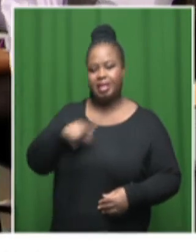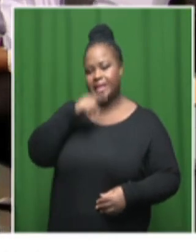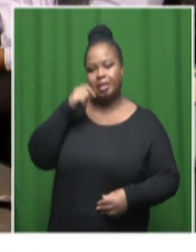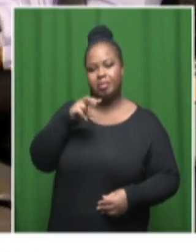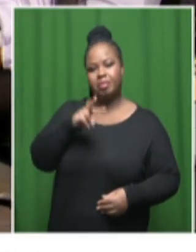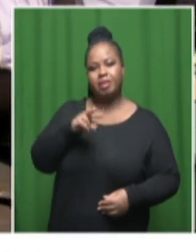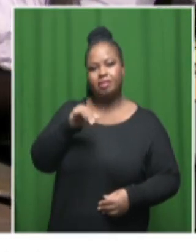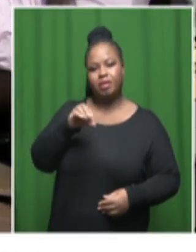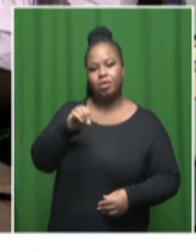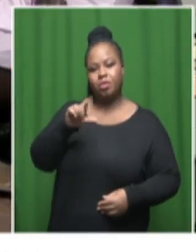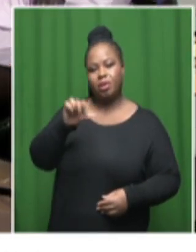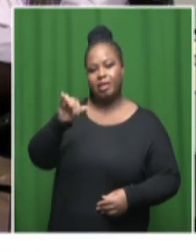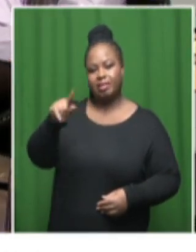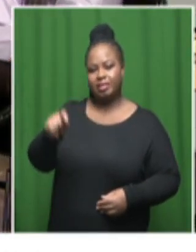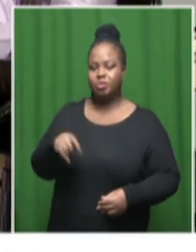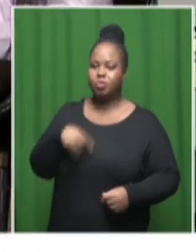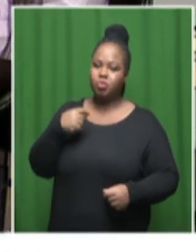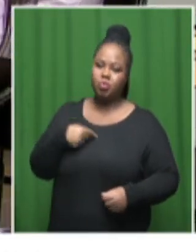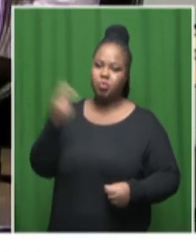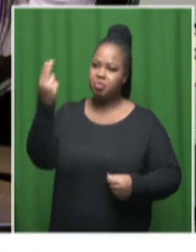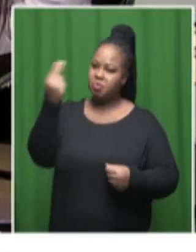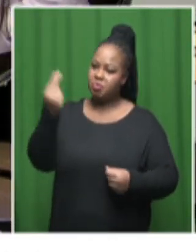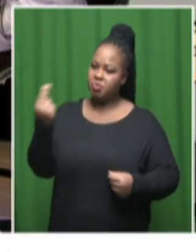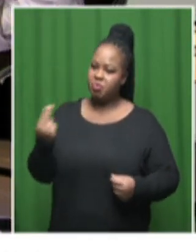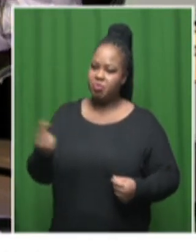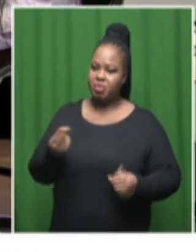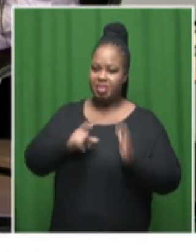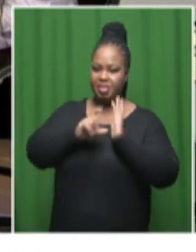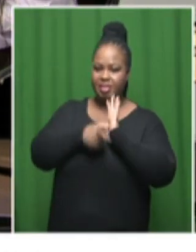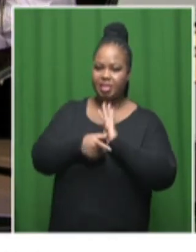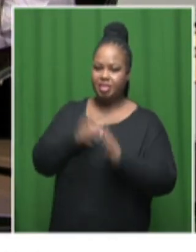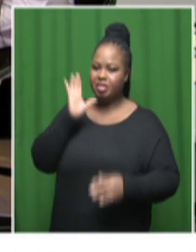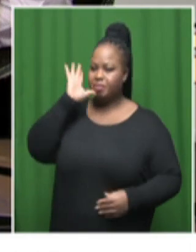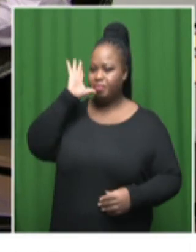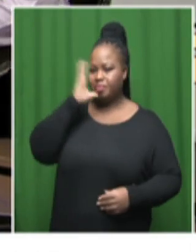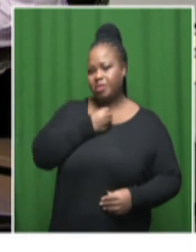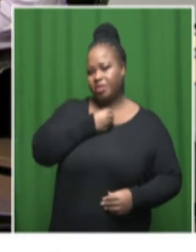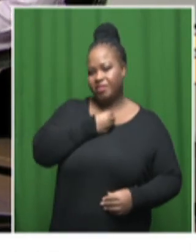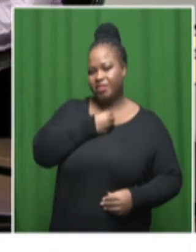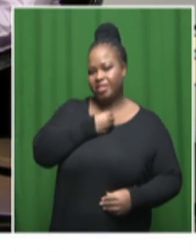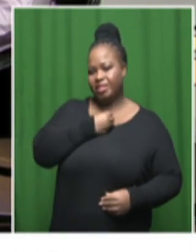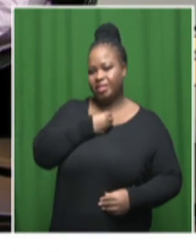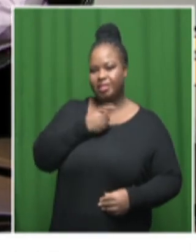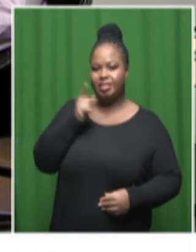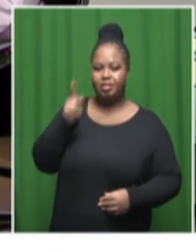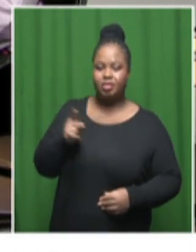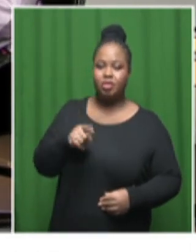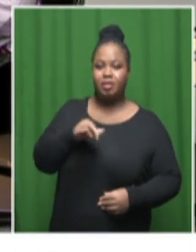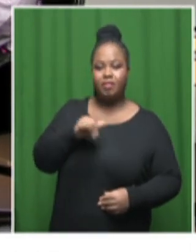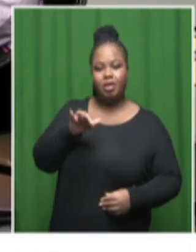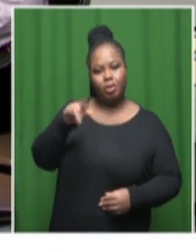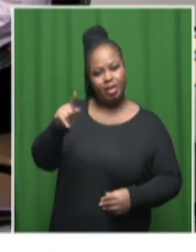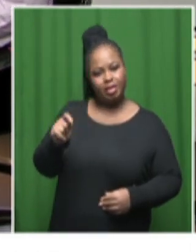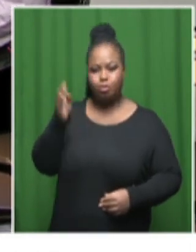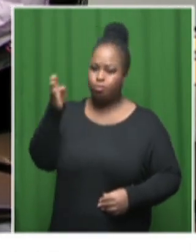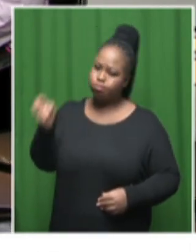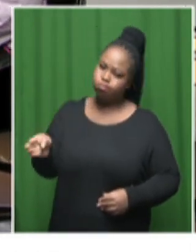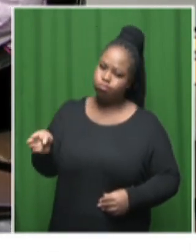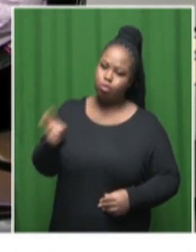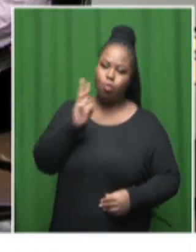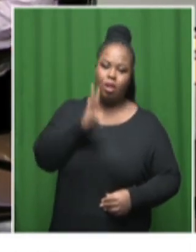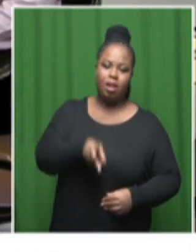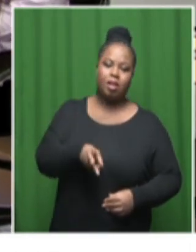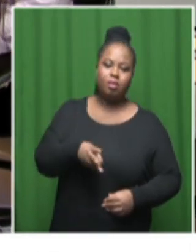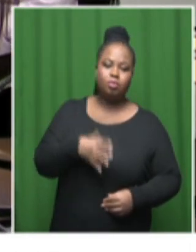Violet from England who did this mascot, and look at how beautiful the mascot is. And Violet will be there. We want